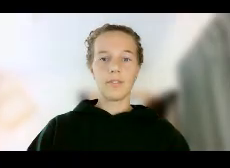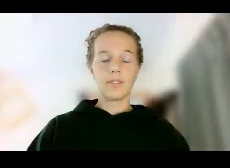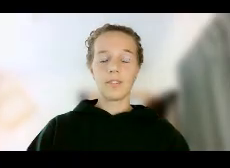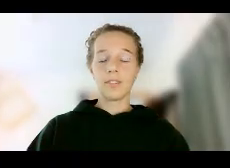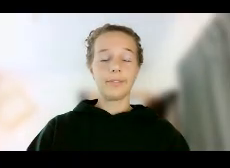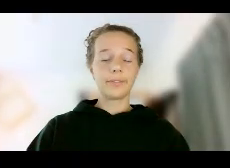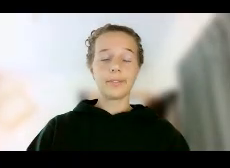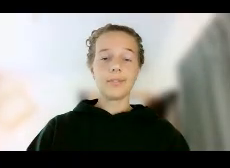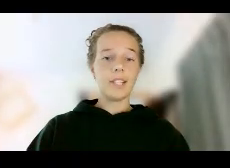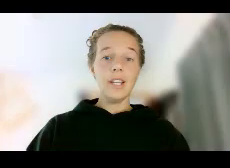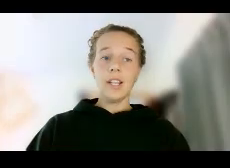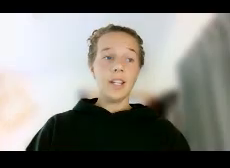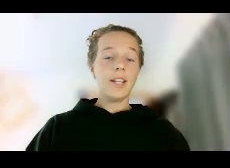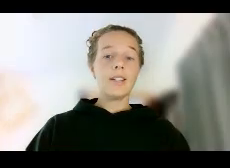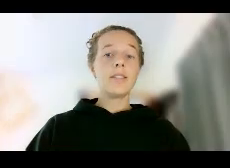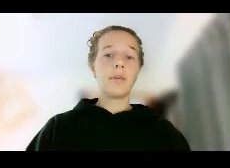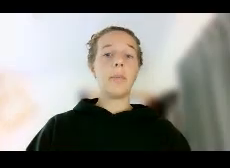surfsmelt.